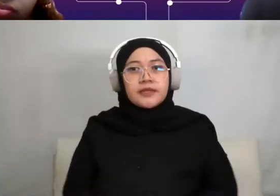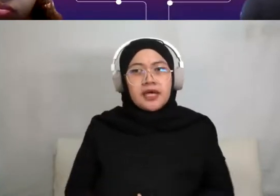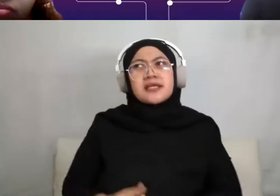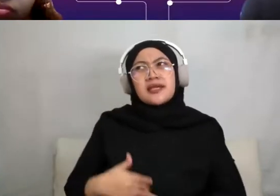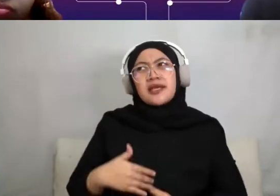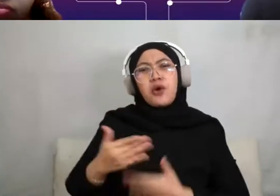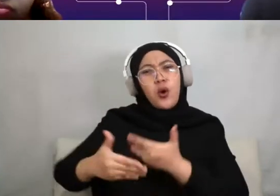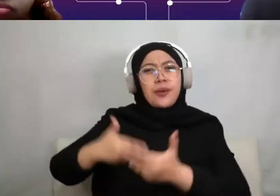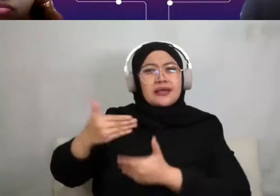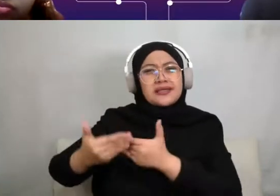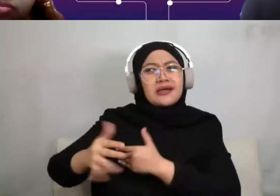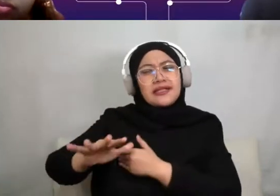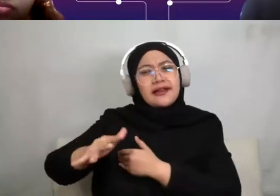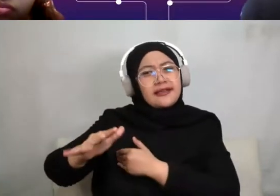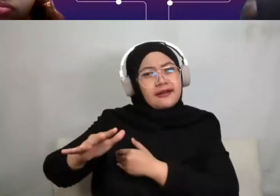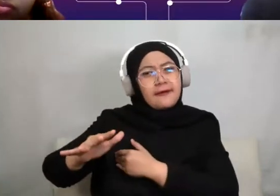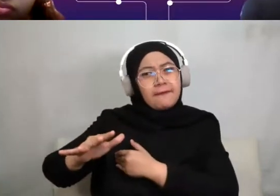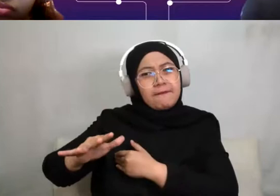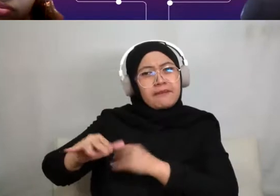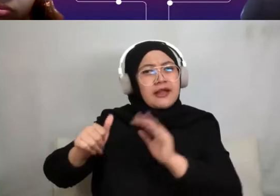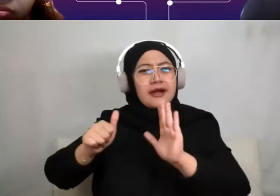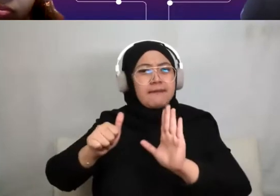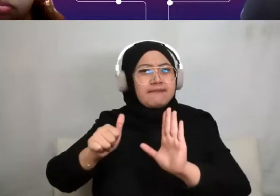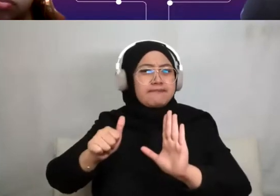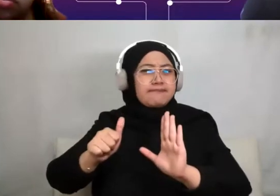60 million kilometers on Indian roads, operated electric buses.